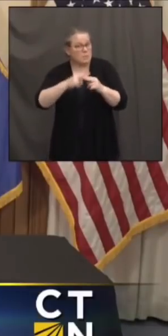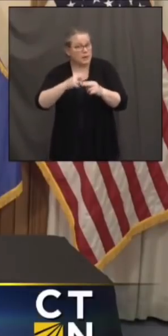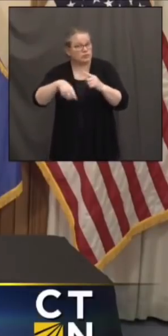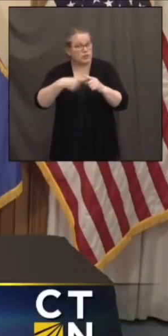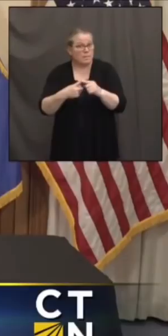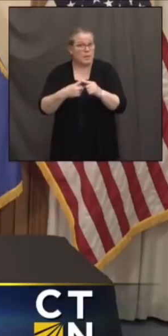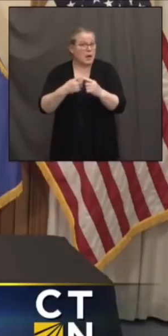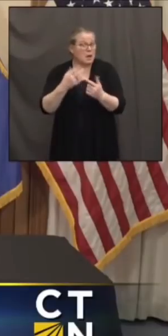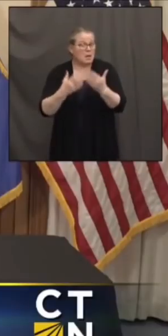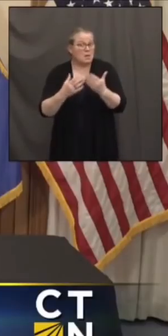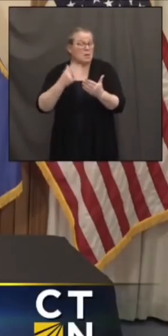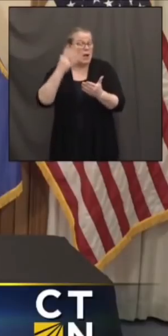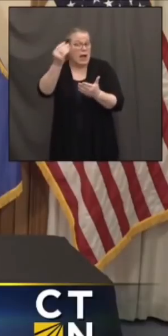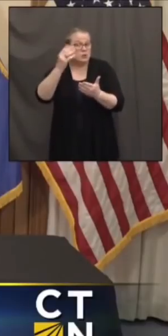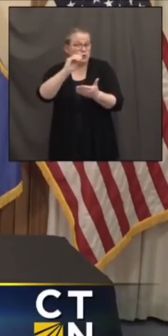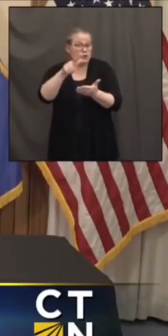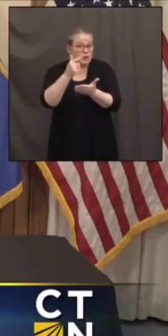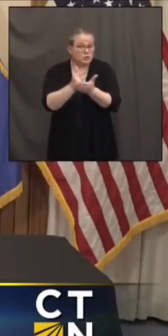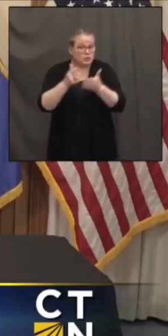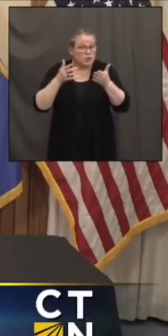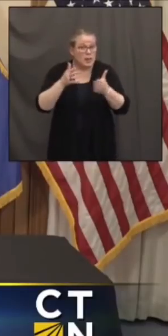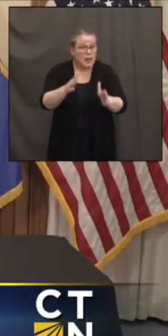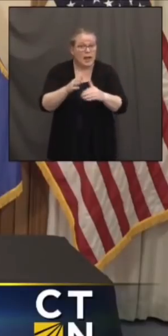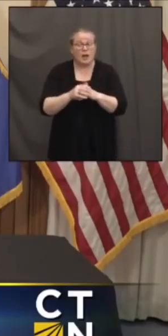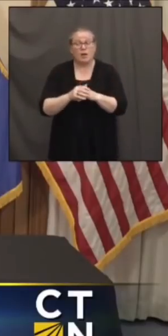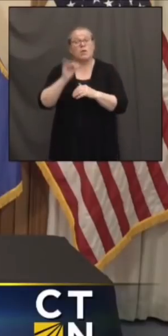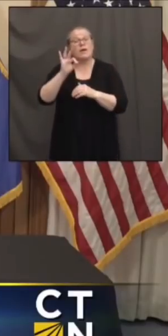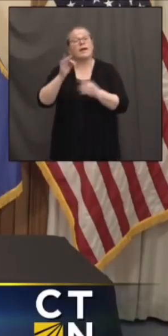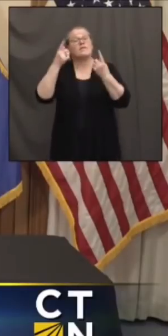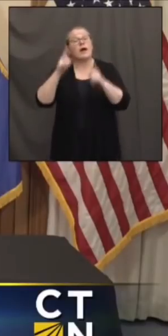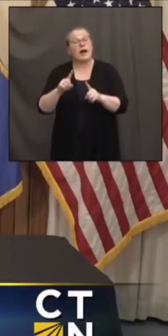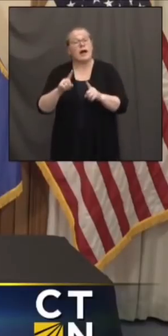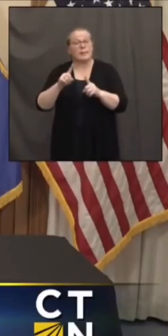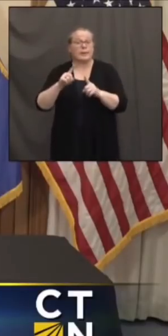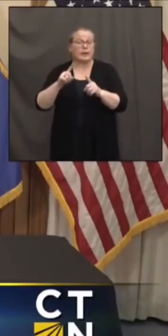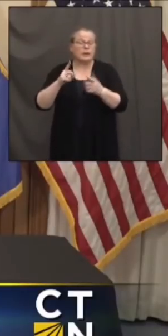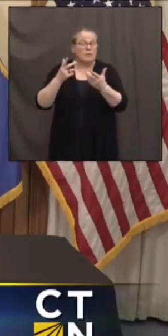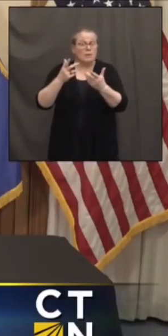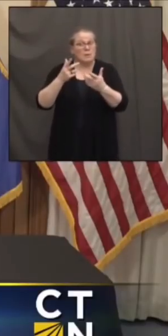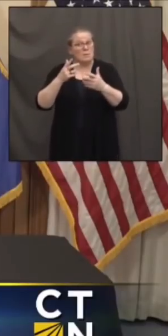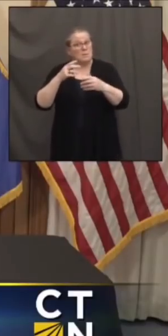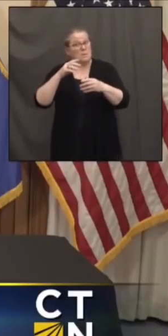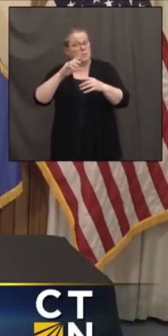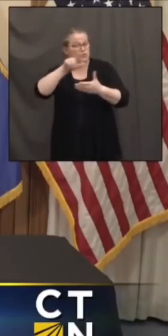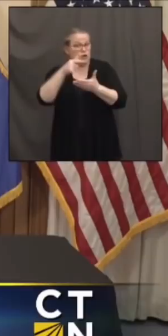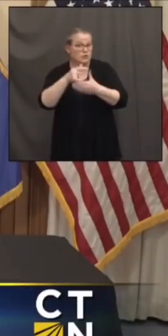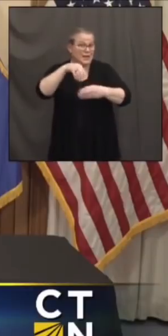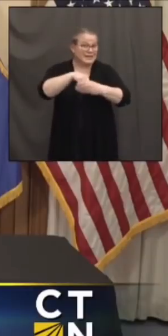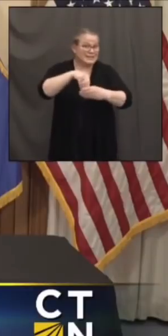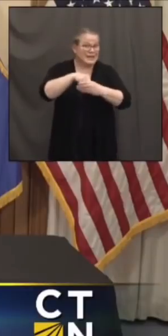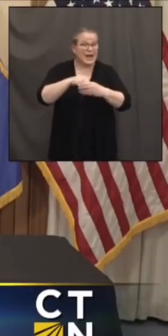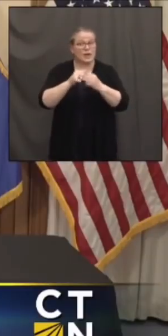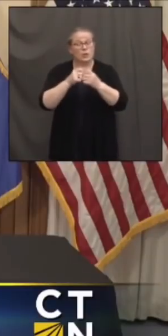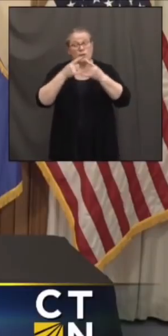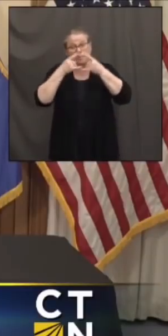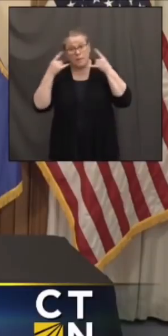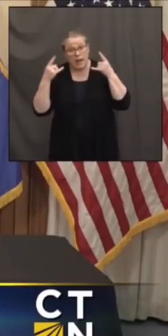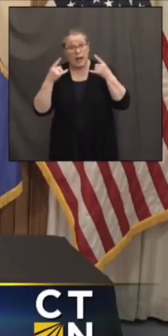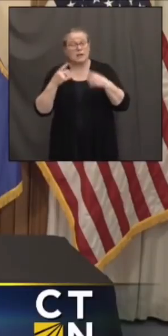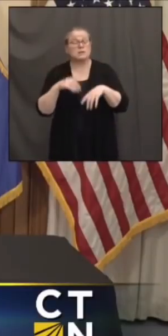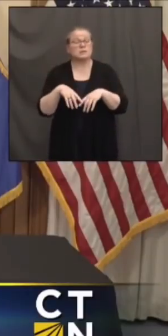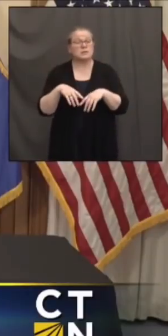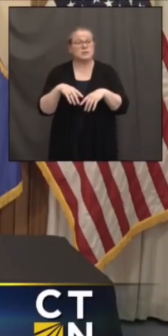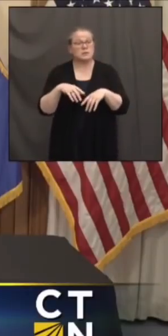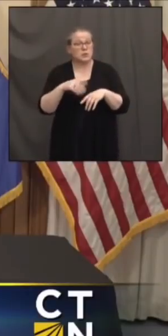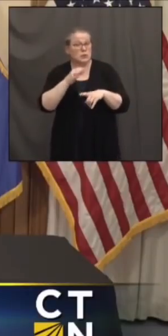graduations going on, and if they're indoor, then with masks. What about with, say, prom season is coming up?